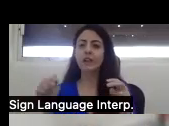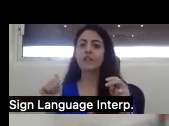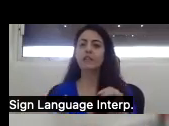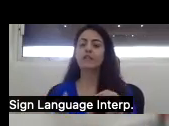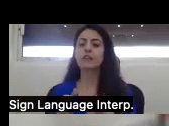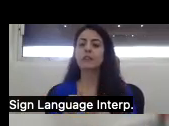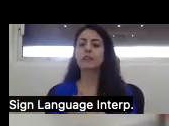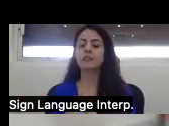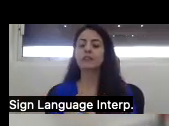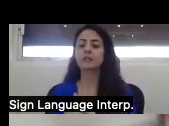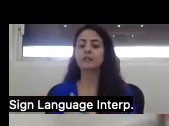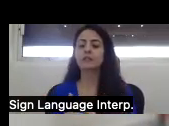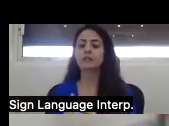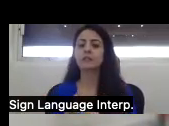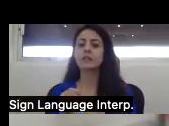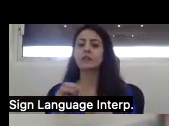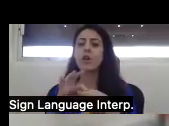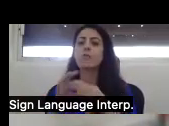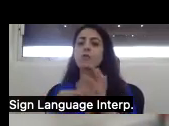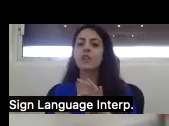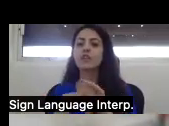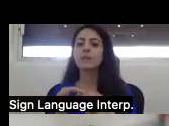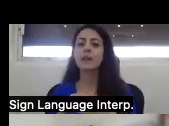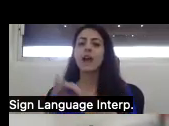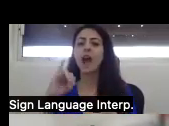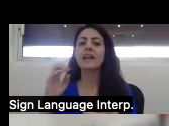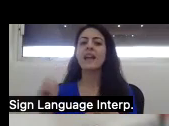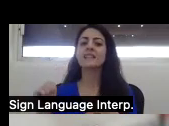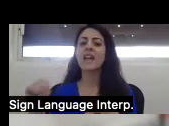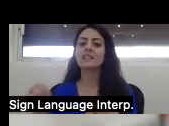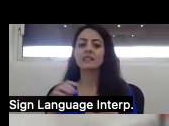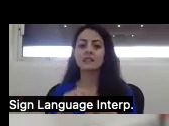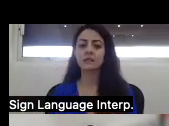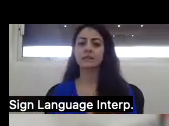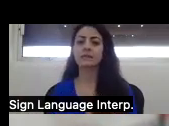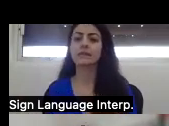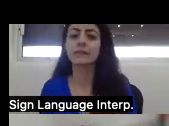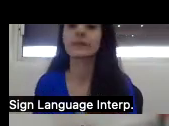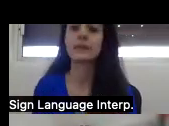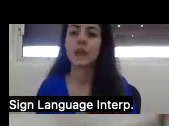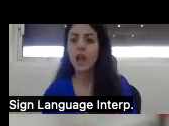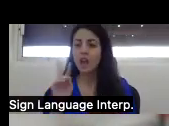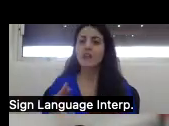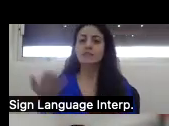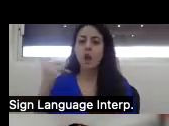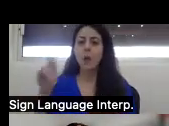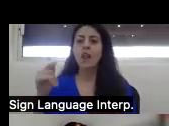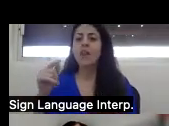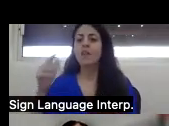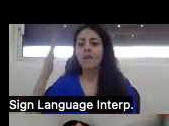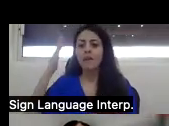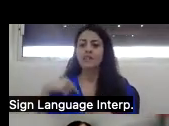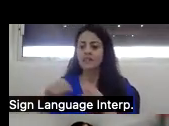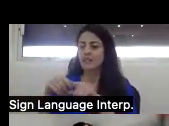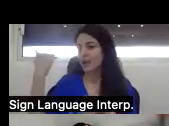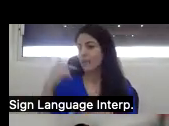saying, in Jordan, we have a very similar, I think, a very similar situation of what you are mentioning with